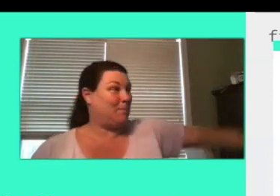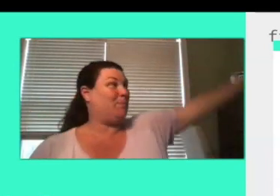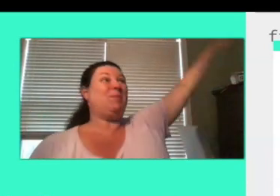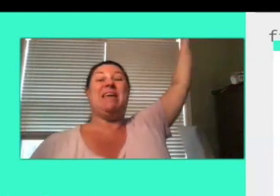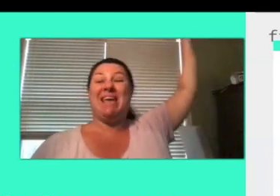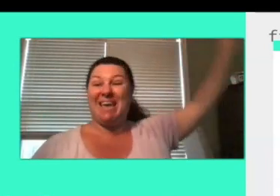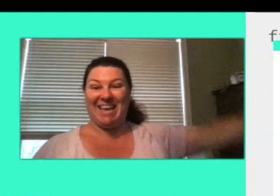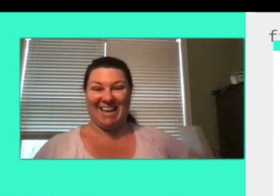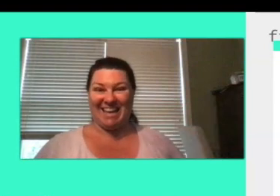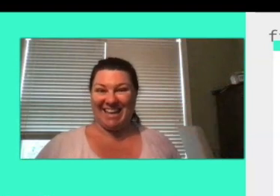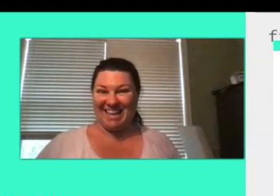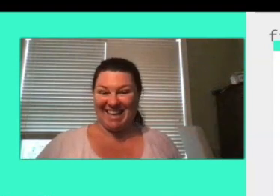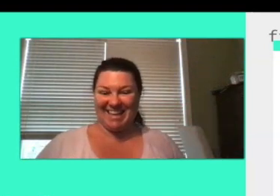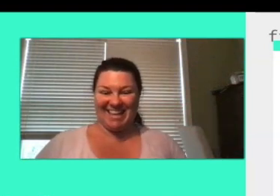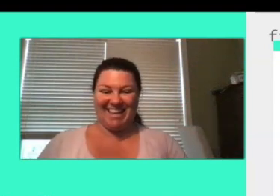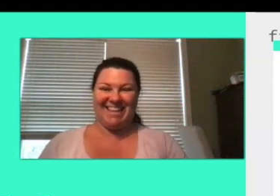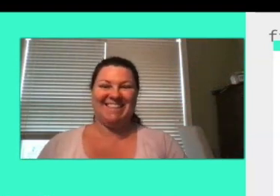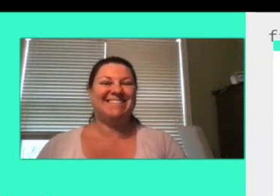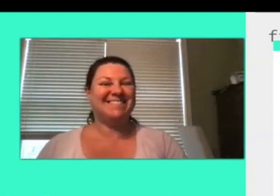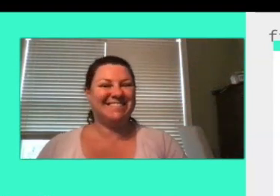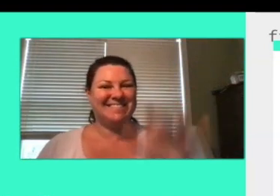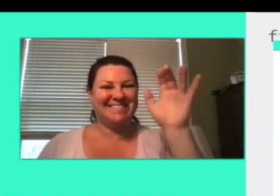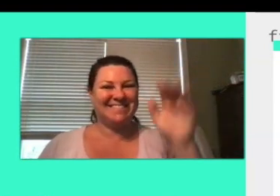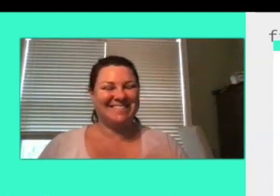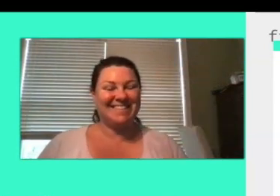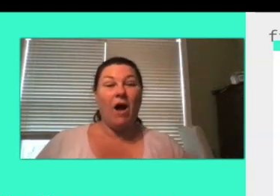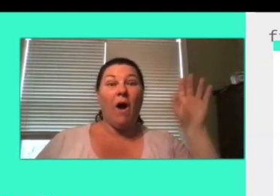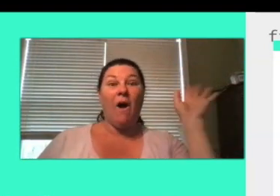is big.